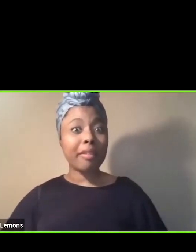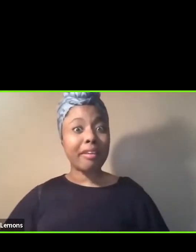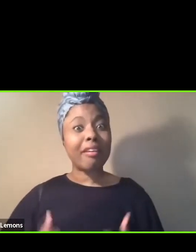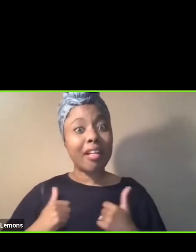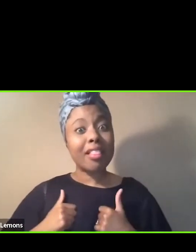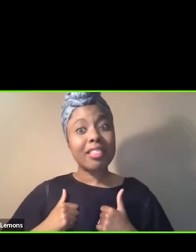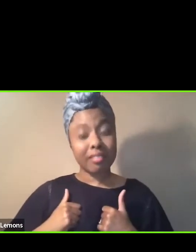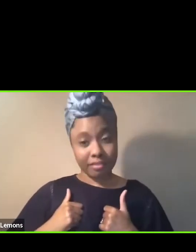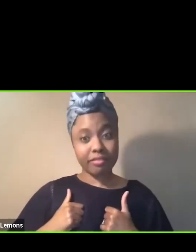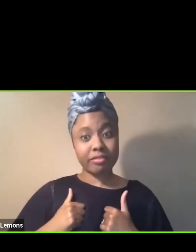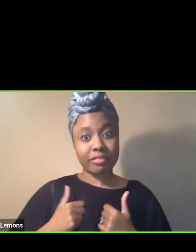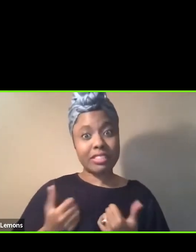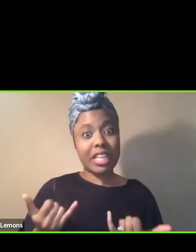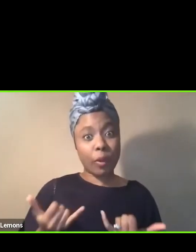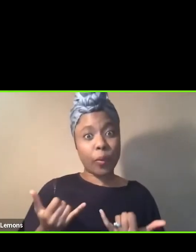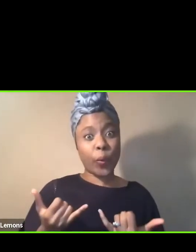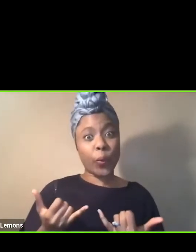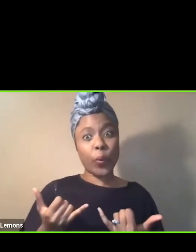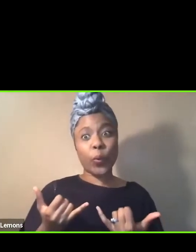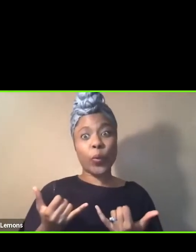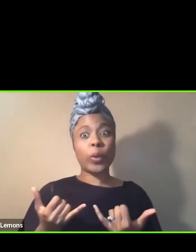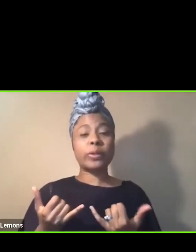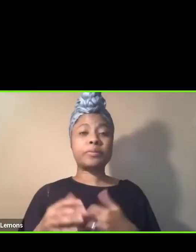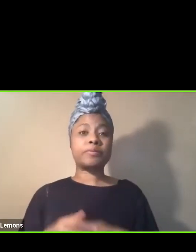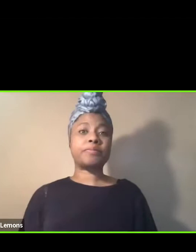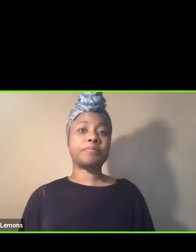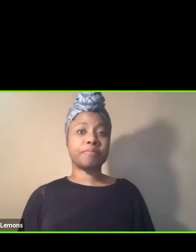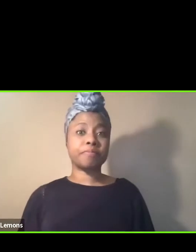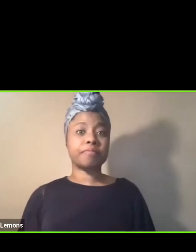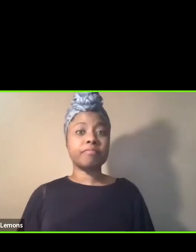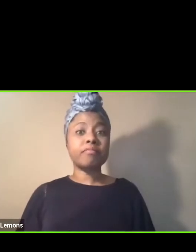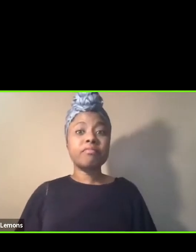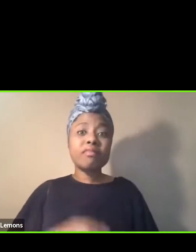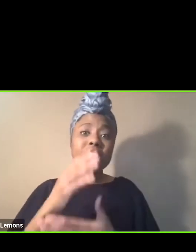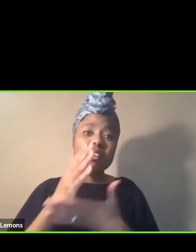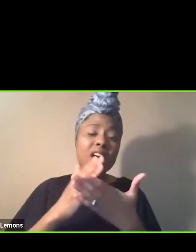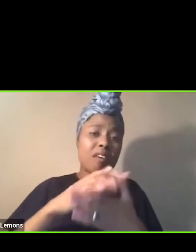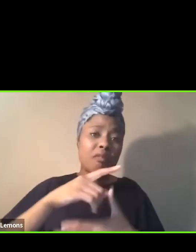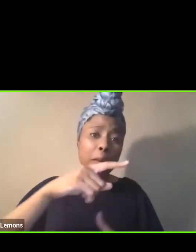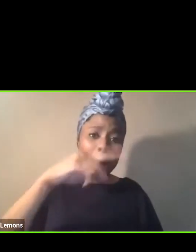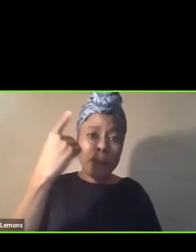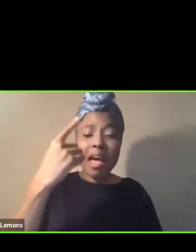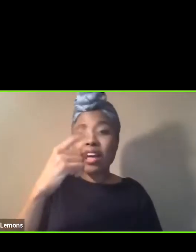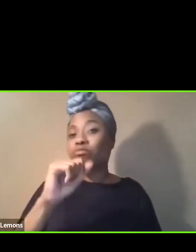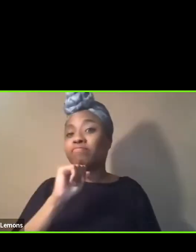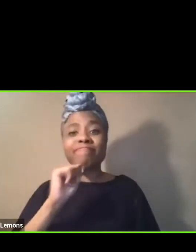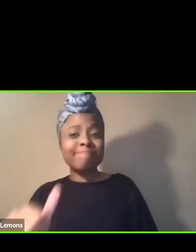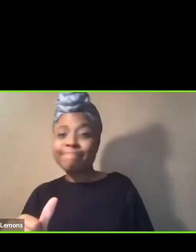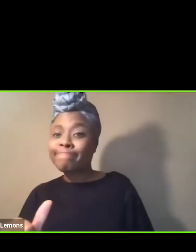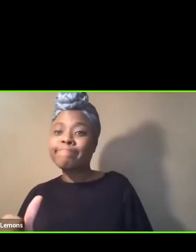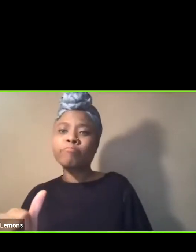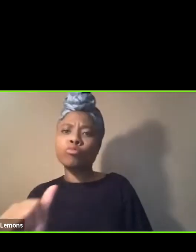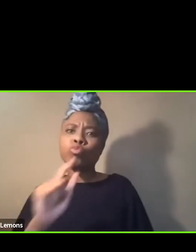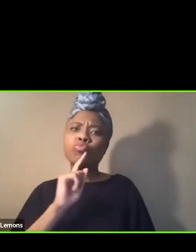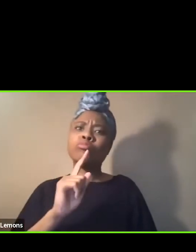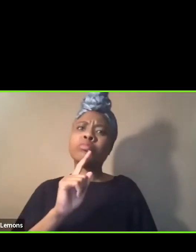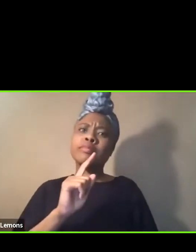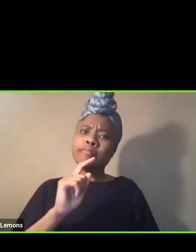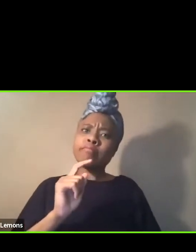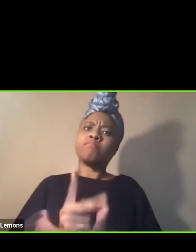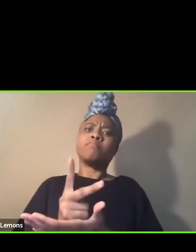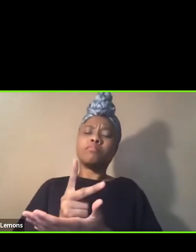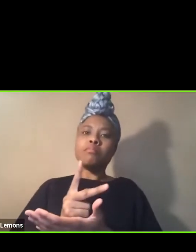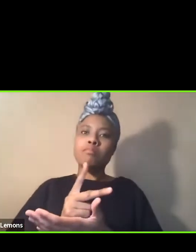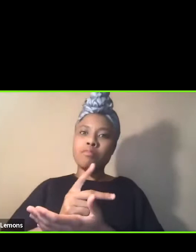and now. Whether we are a part Black ancestry or not, that we affirm the